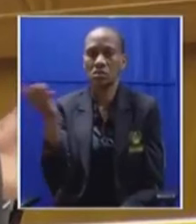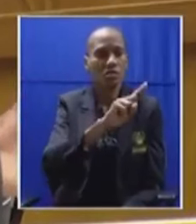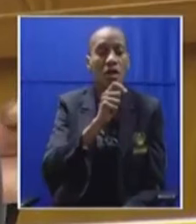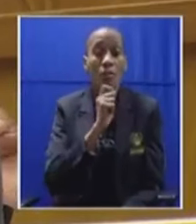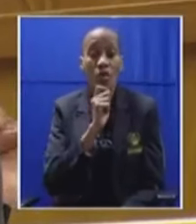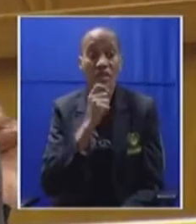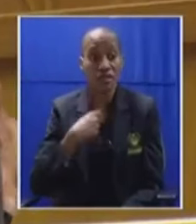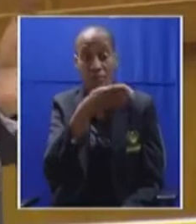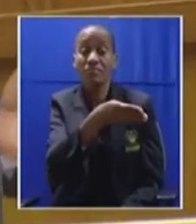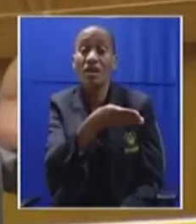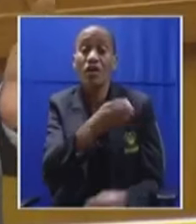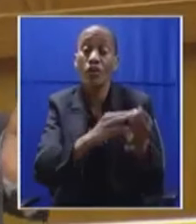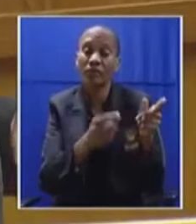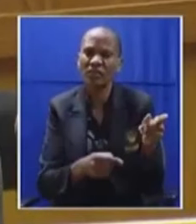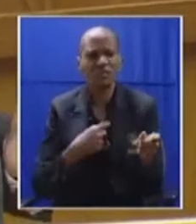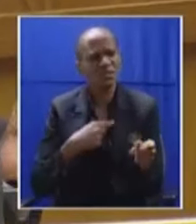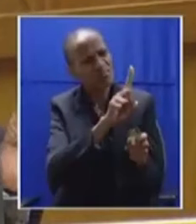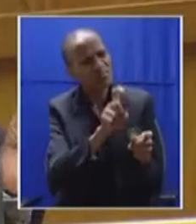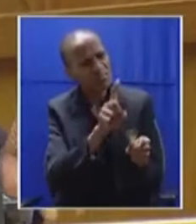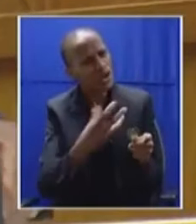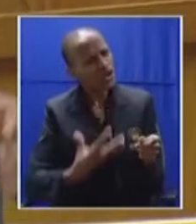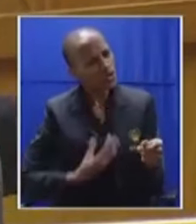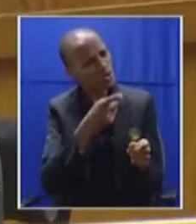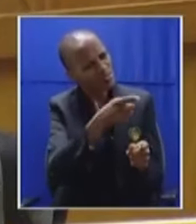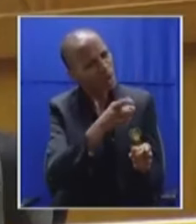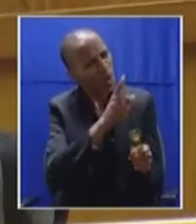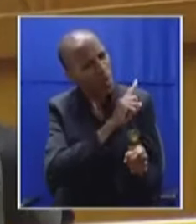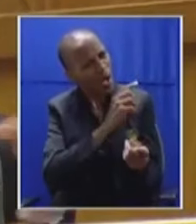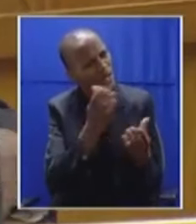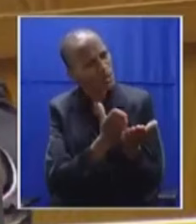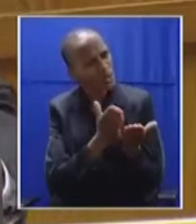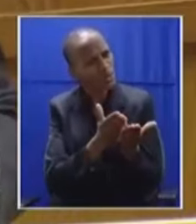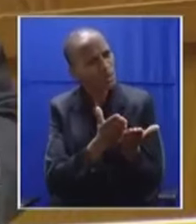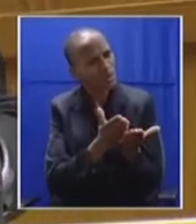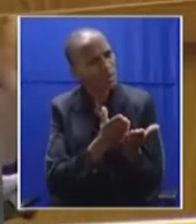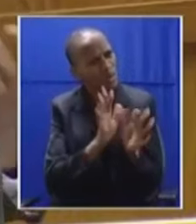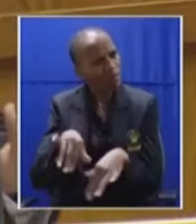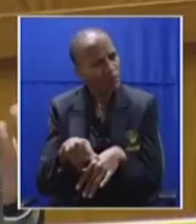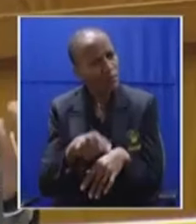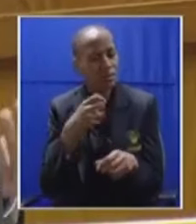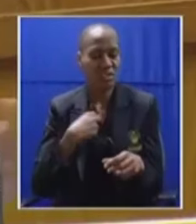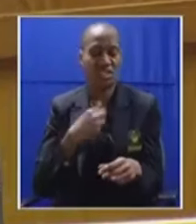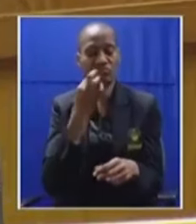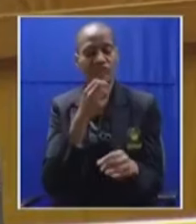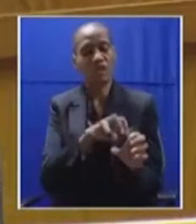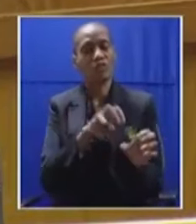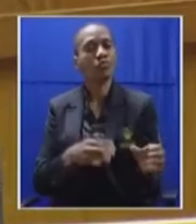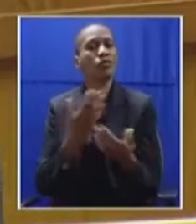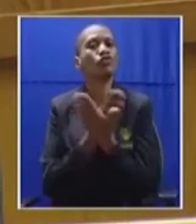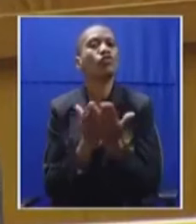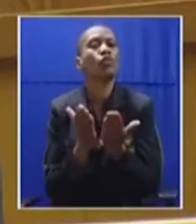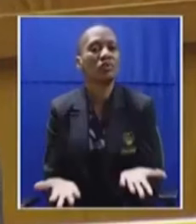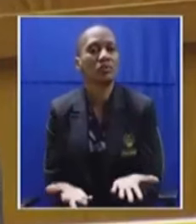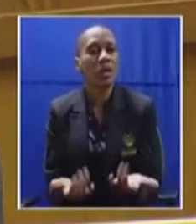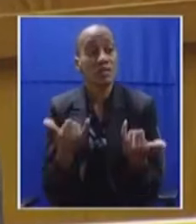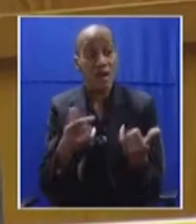we were there, and I kept asking, why are you not at school? They've dropped out, and they're now susceptible to being drawn